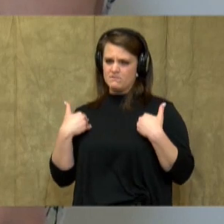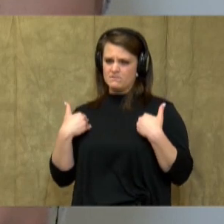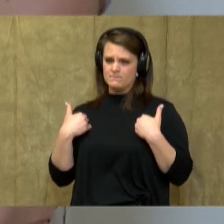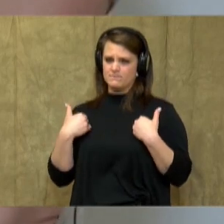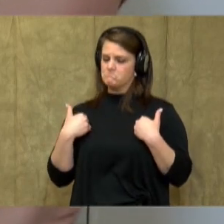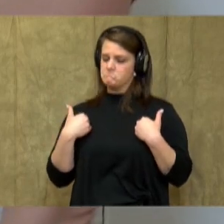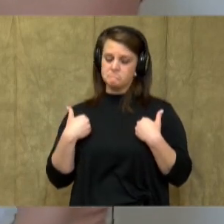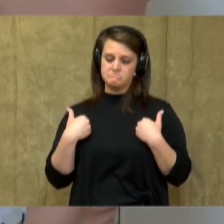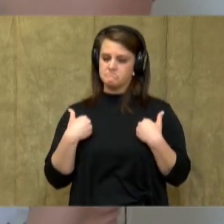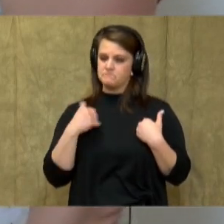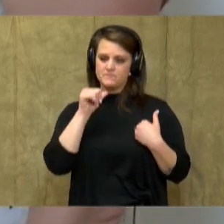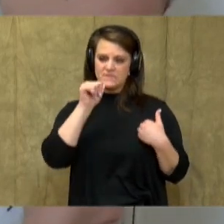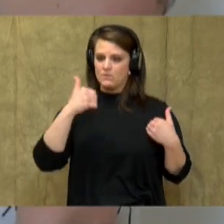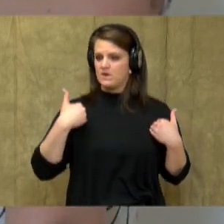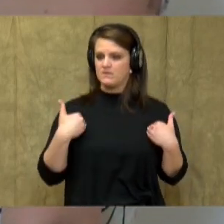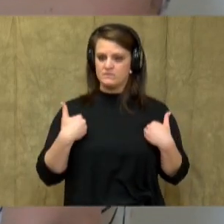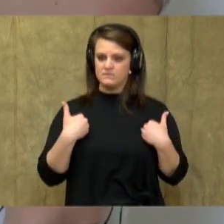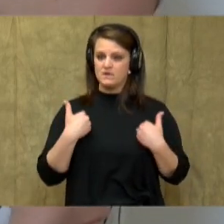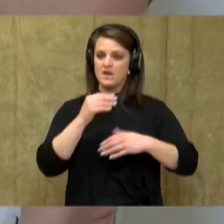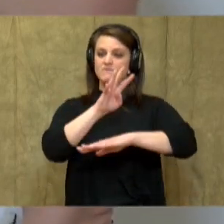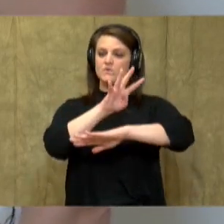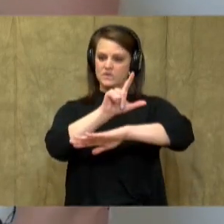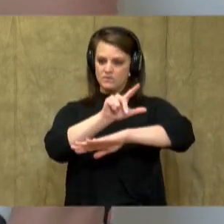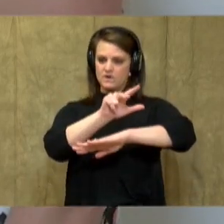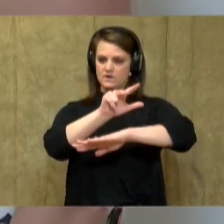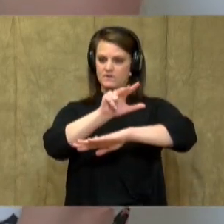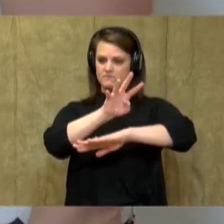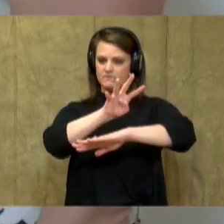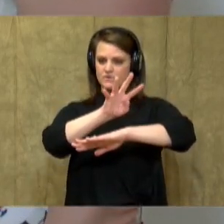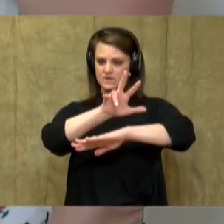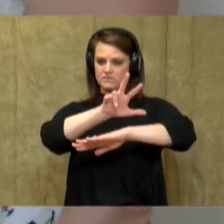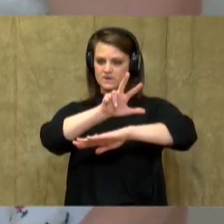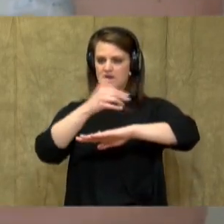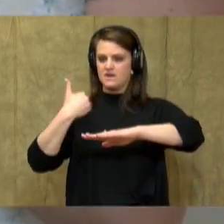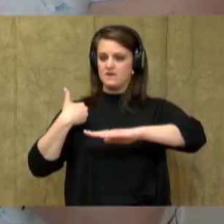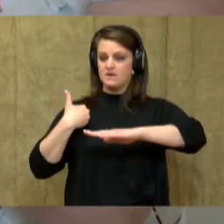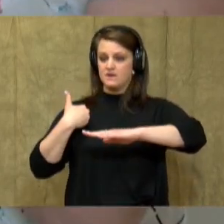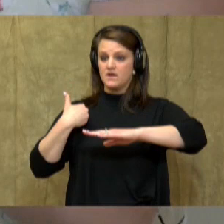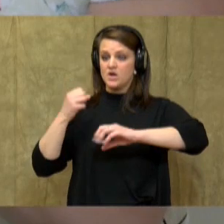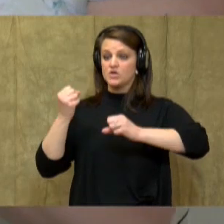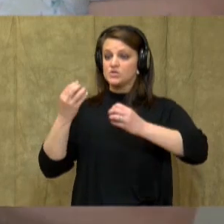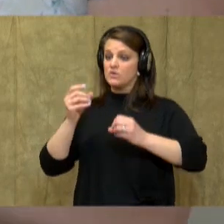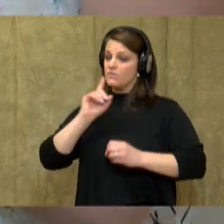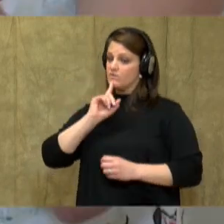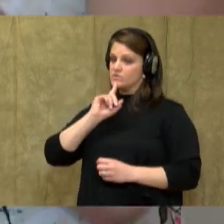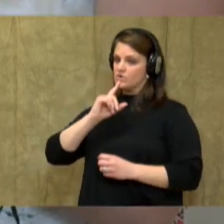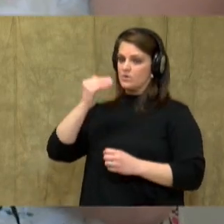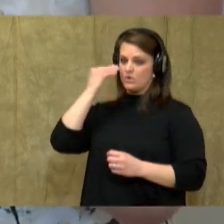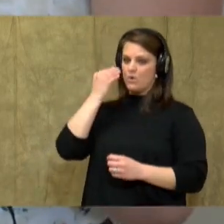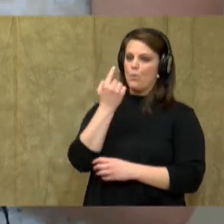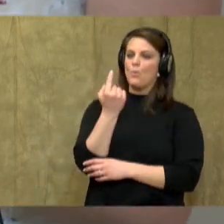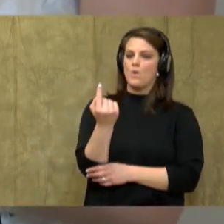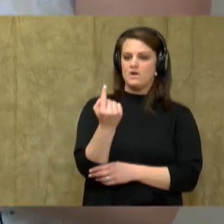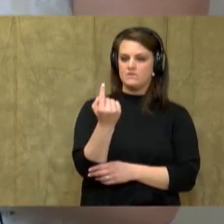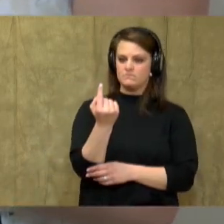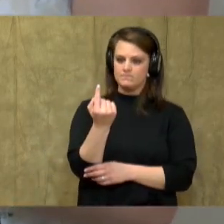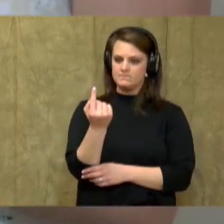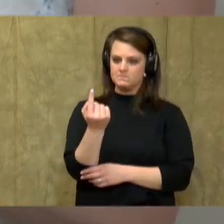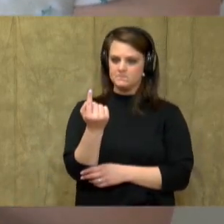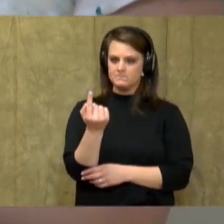24ths? No, I don't. I have 43 24ths. So I for sure have 1